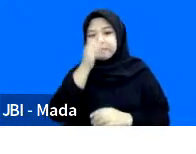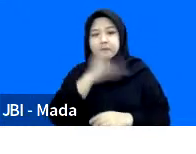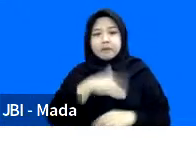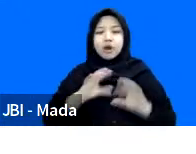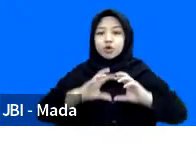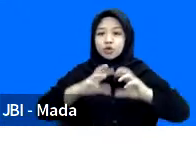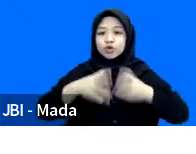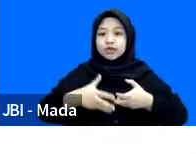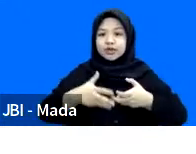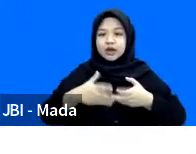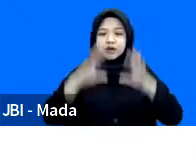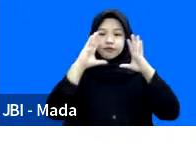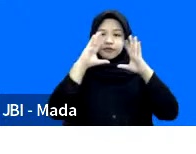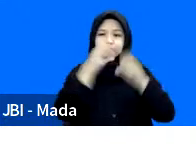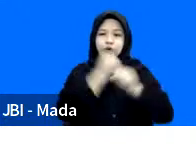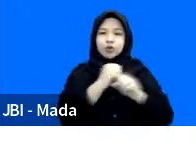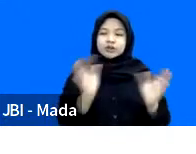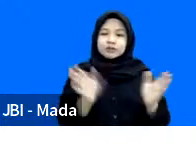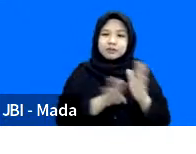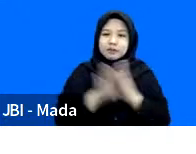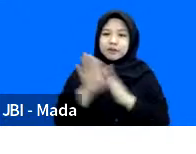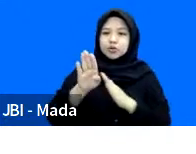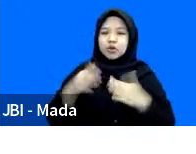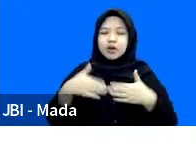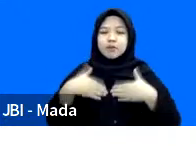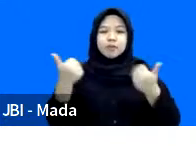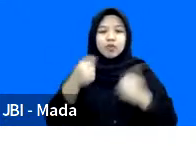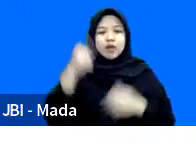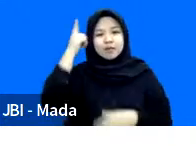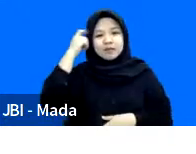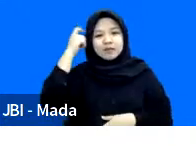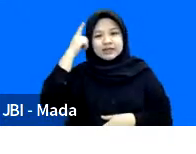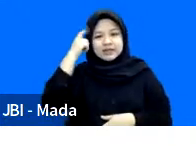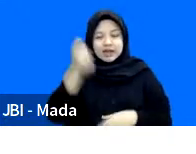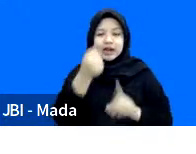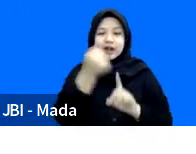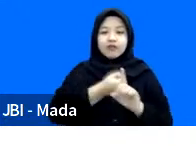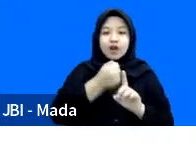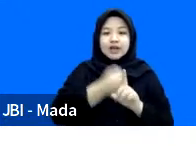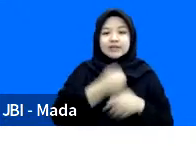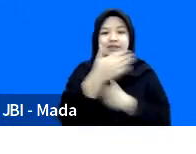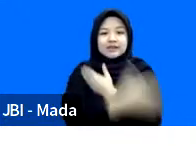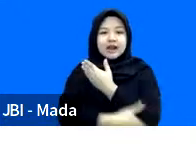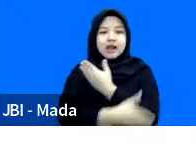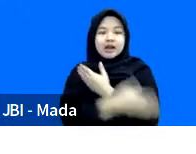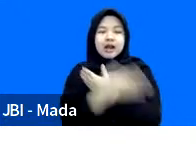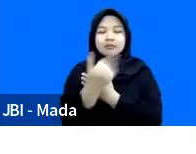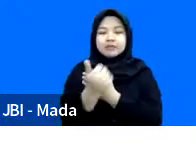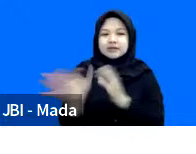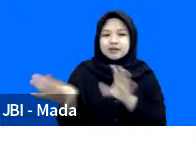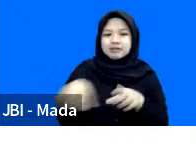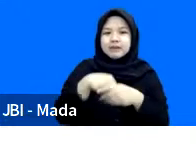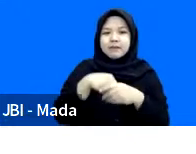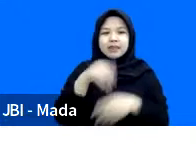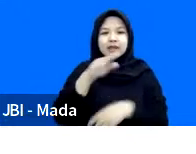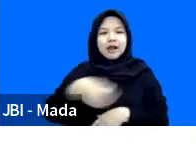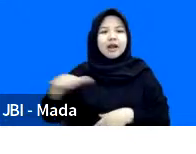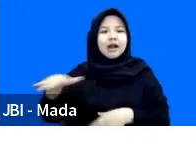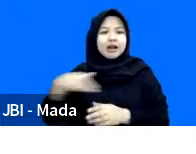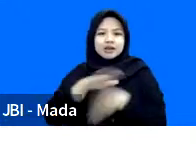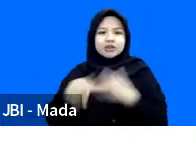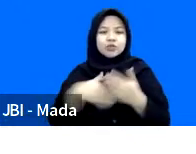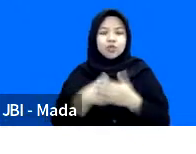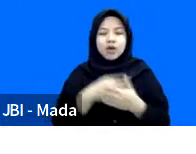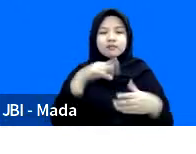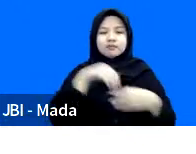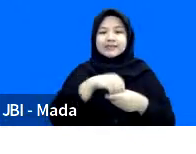learning recovery and advocating for countries to reach every child and retain them in school, to assess